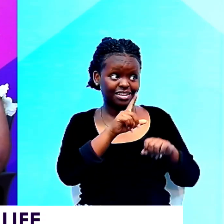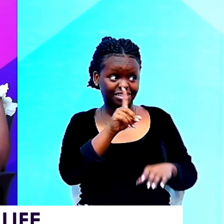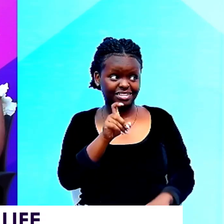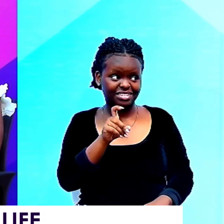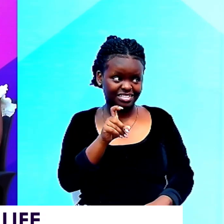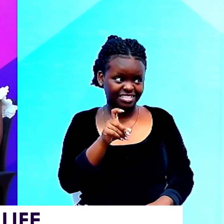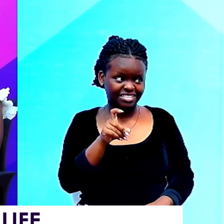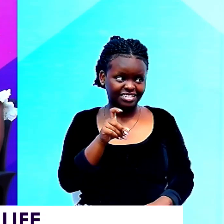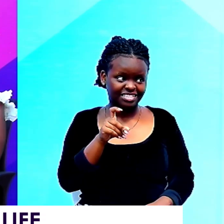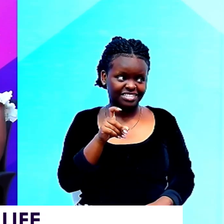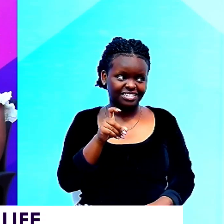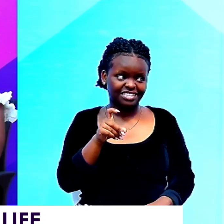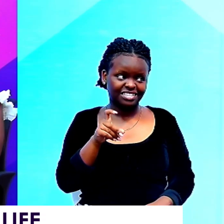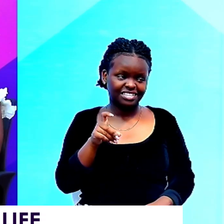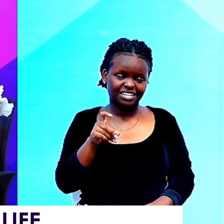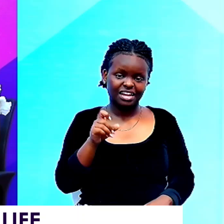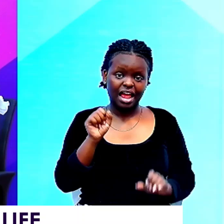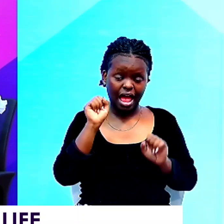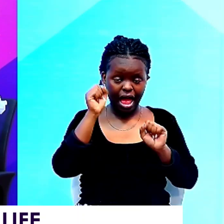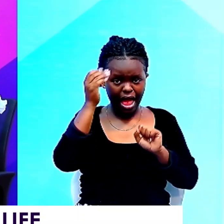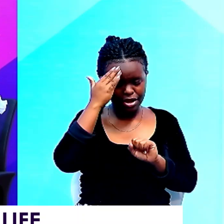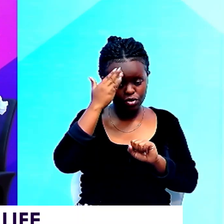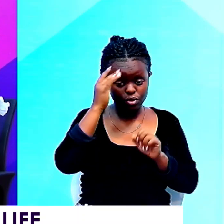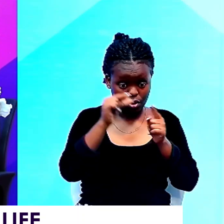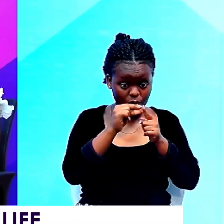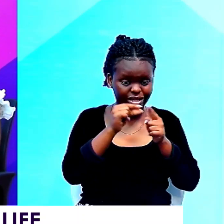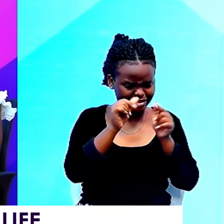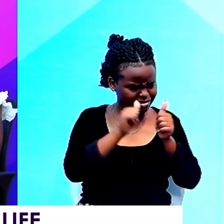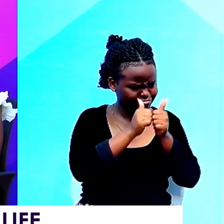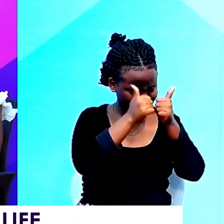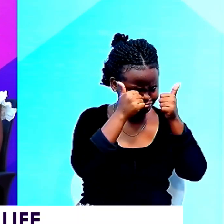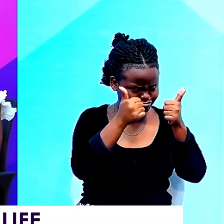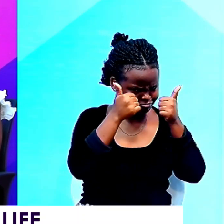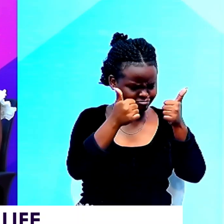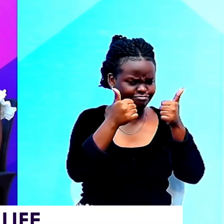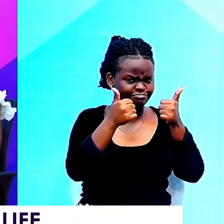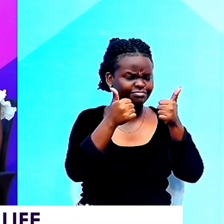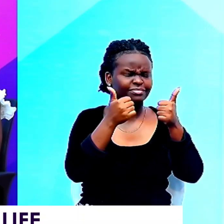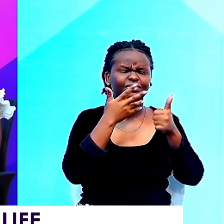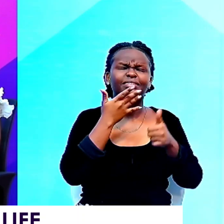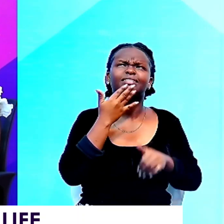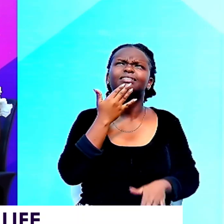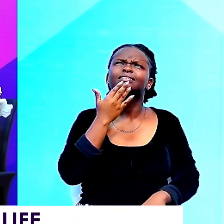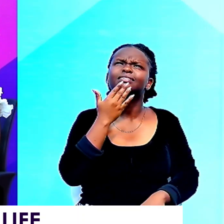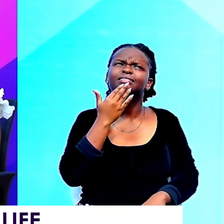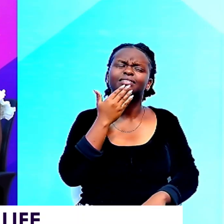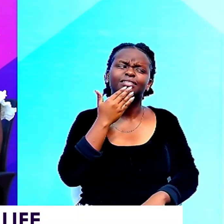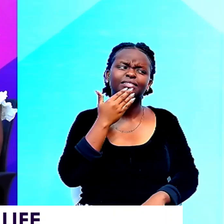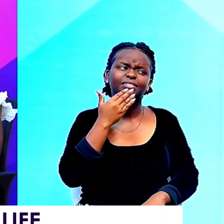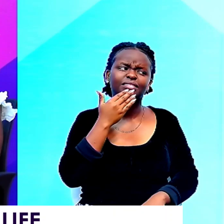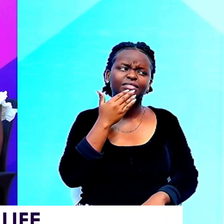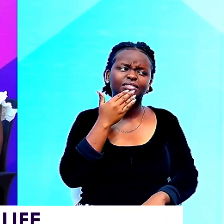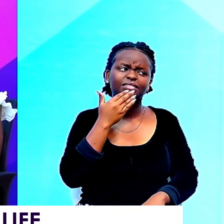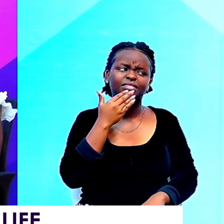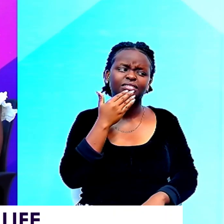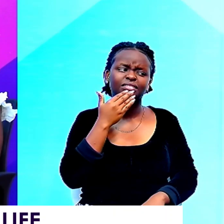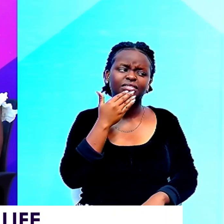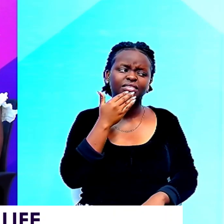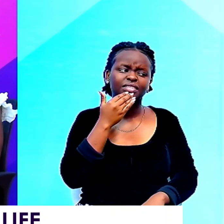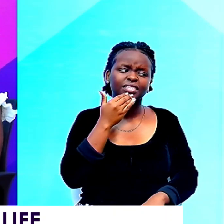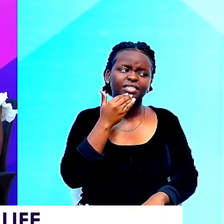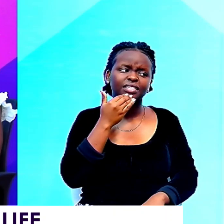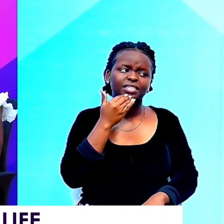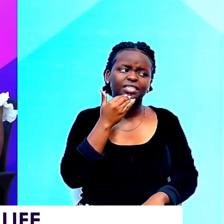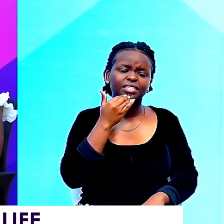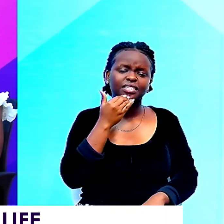Oh, I'm trying to collect myself, but yes, I know the words very well. I noticed not. No, let's start